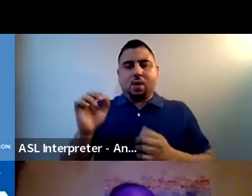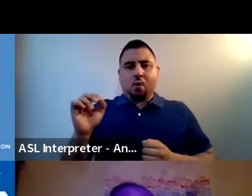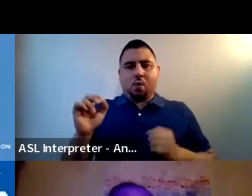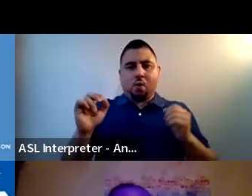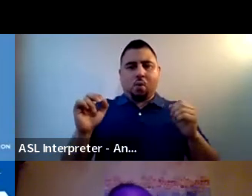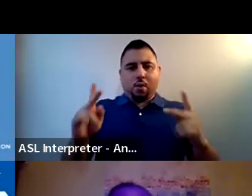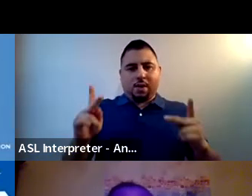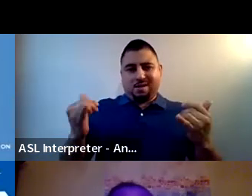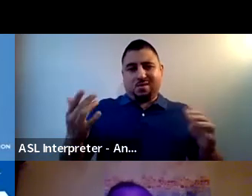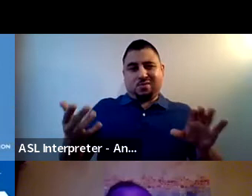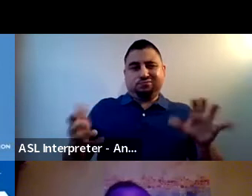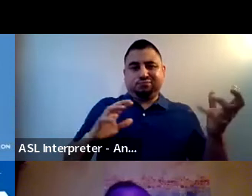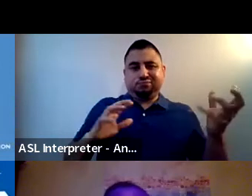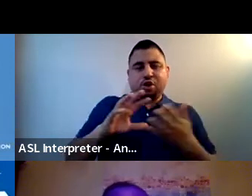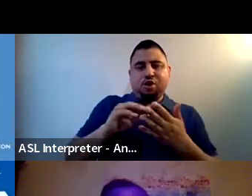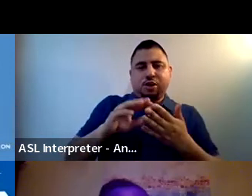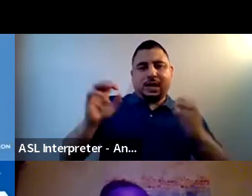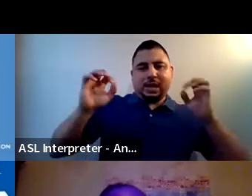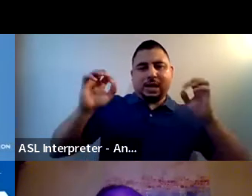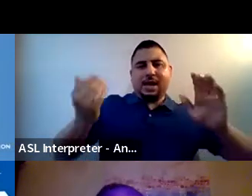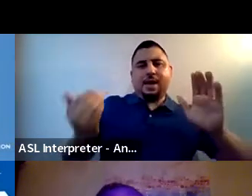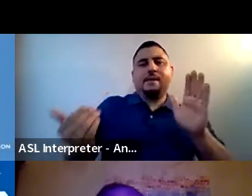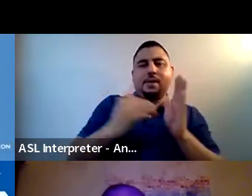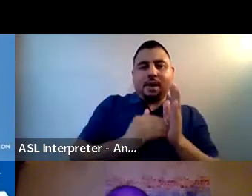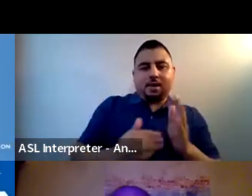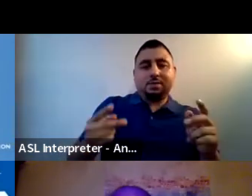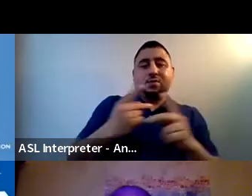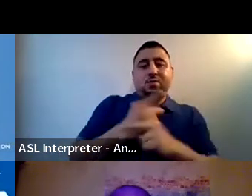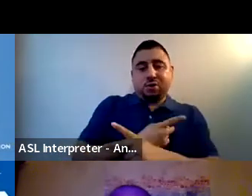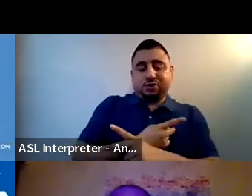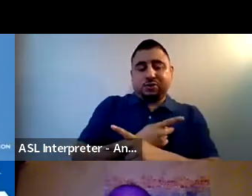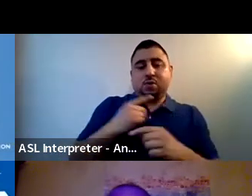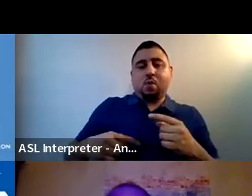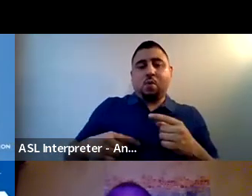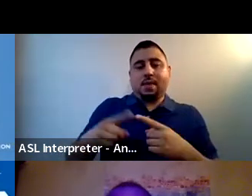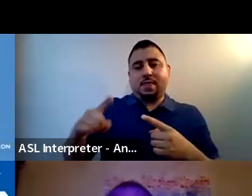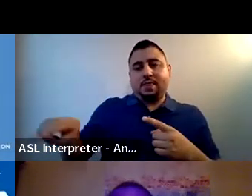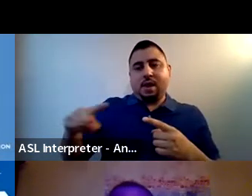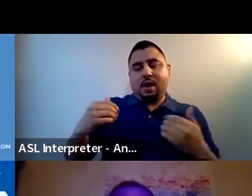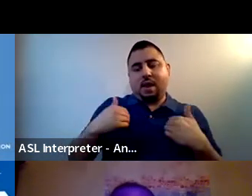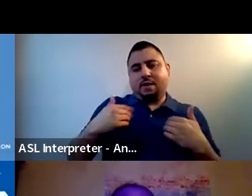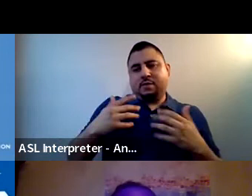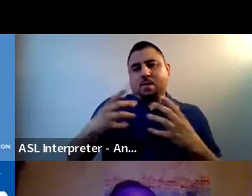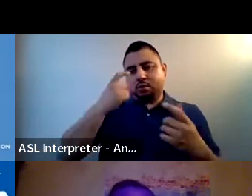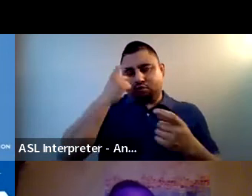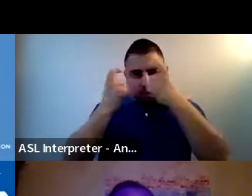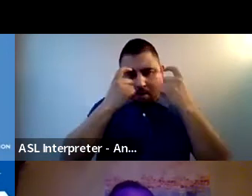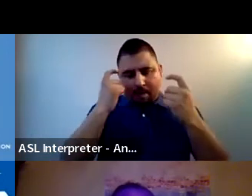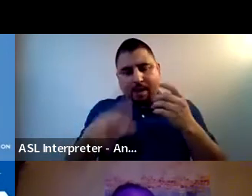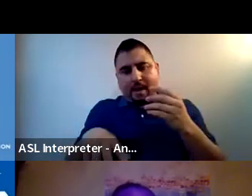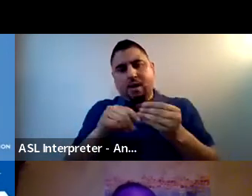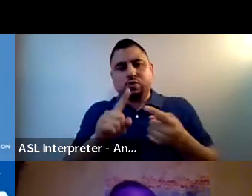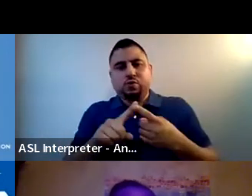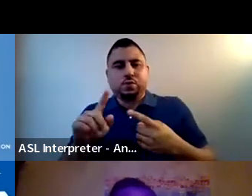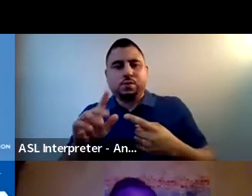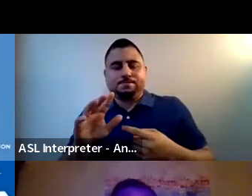now we want to disrupt your learning and your education again even further, when they have had so much trauma, that adds to their ACEs.